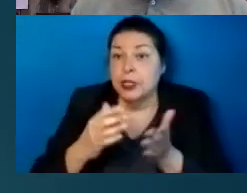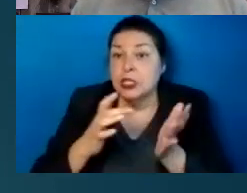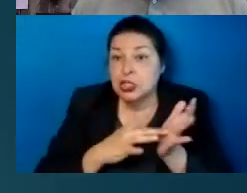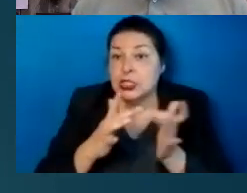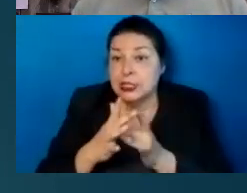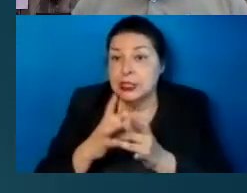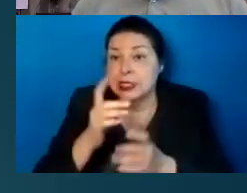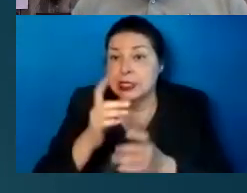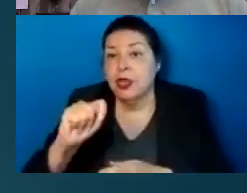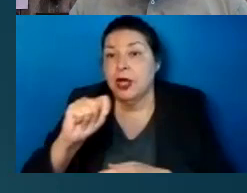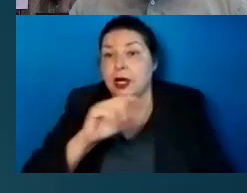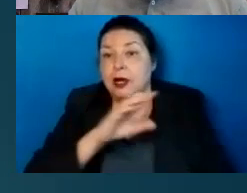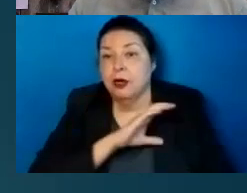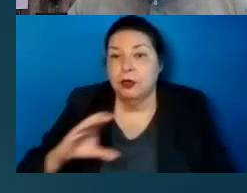Christ,